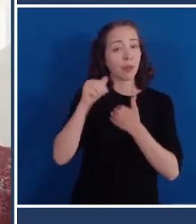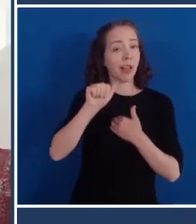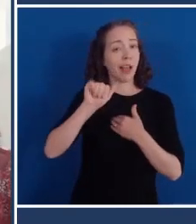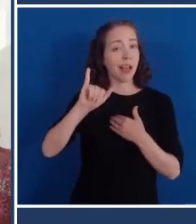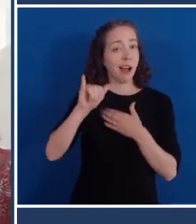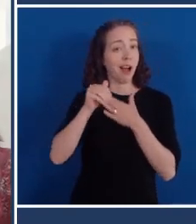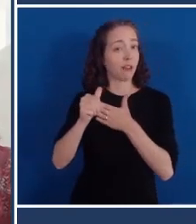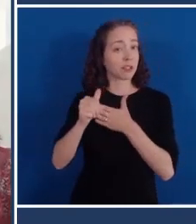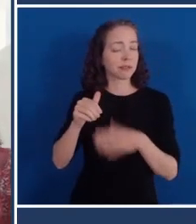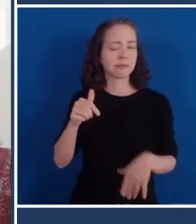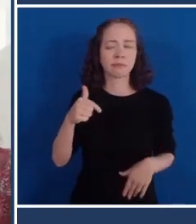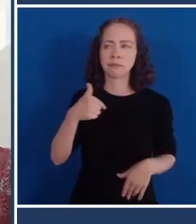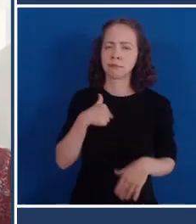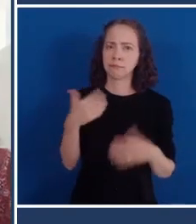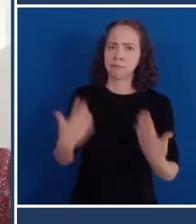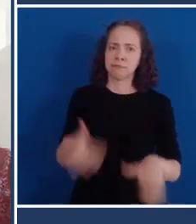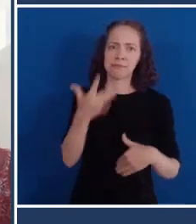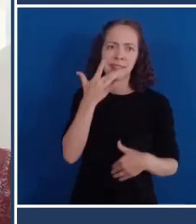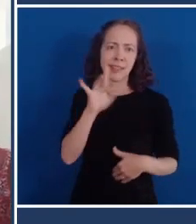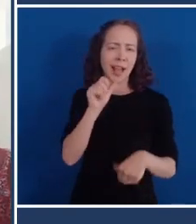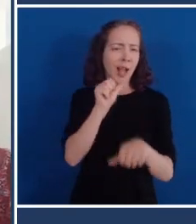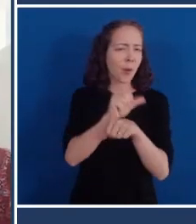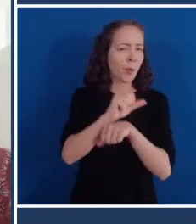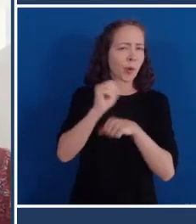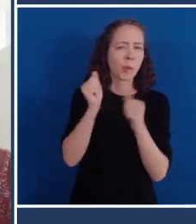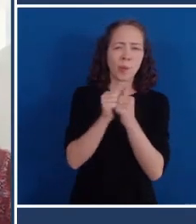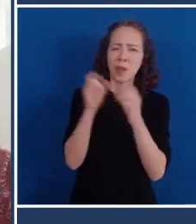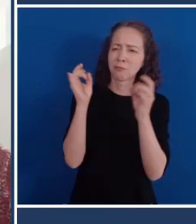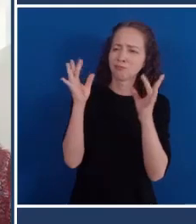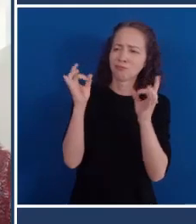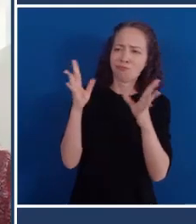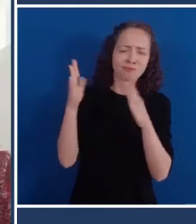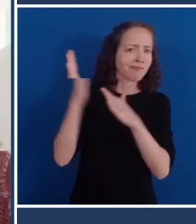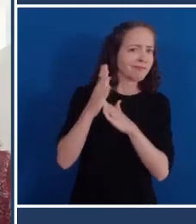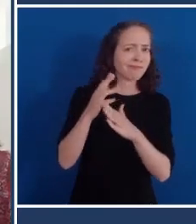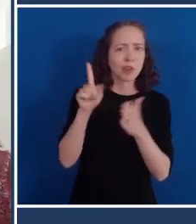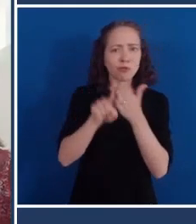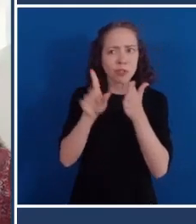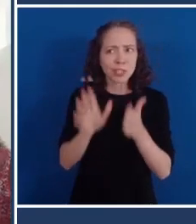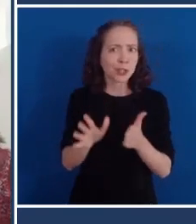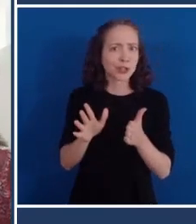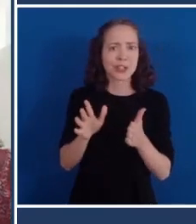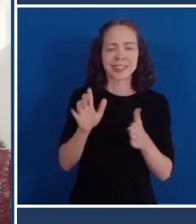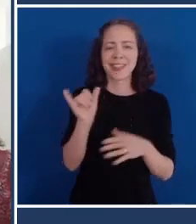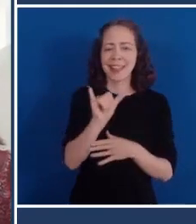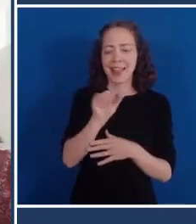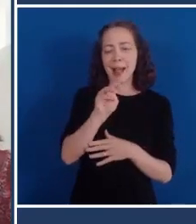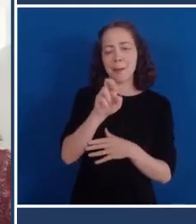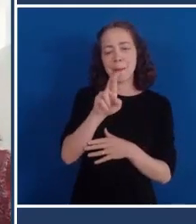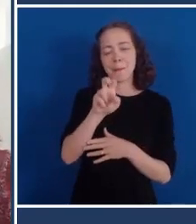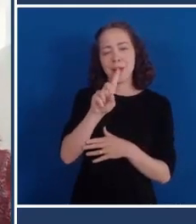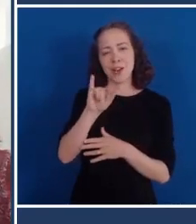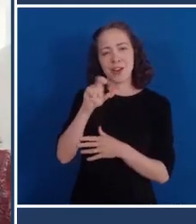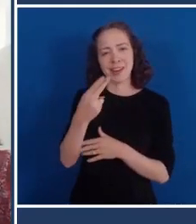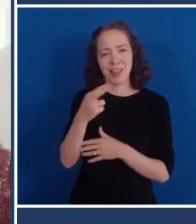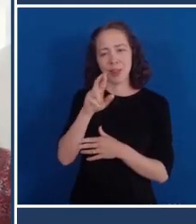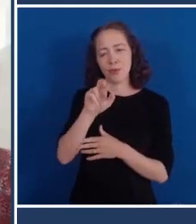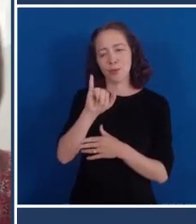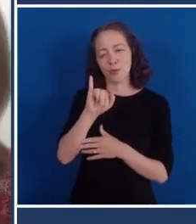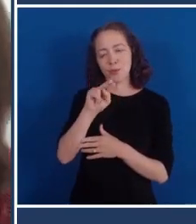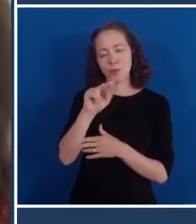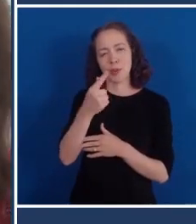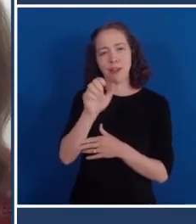with world-class researchers such as Meredith Ringel Morris, who leads the Ability team in Microsoft's Research